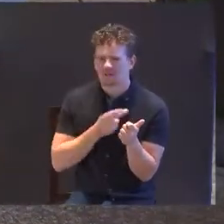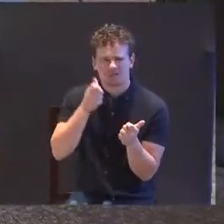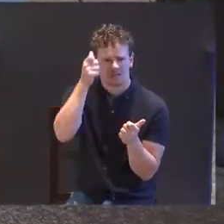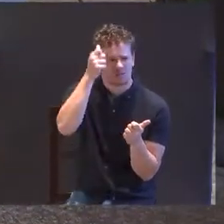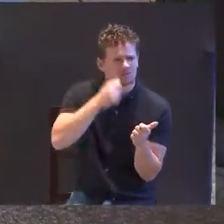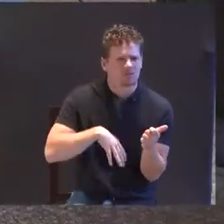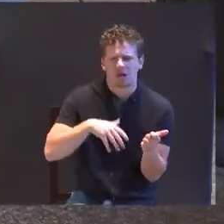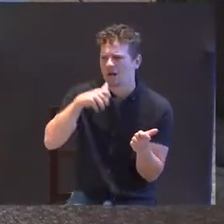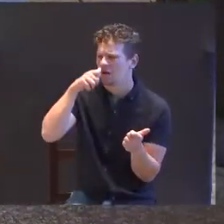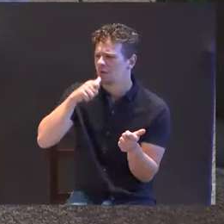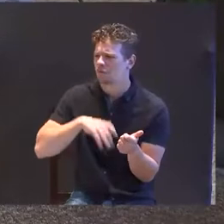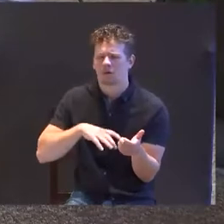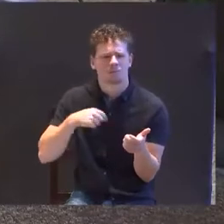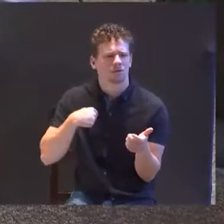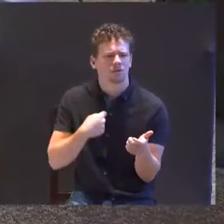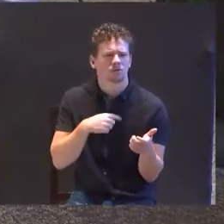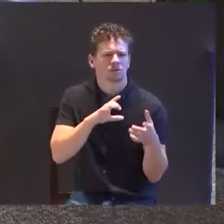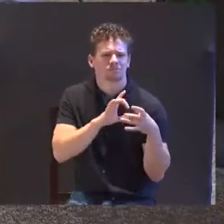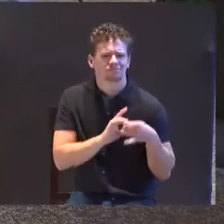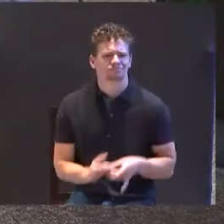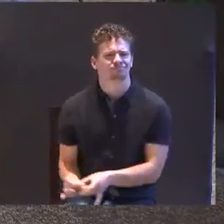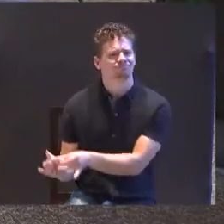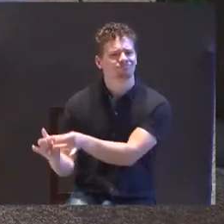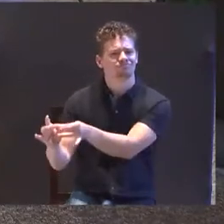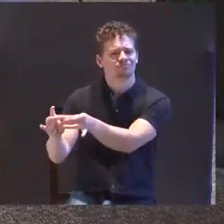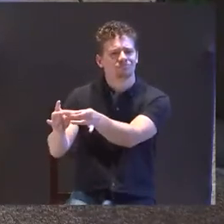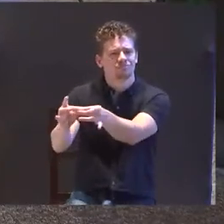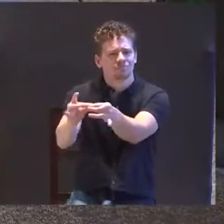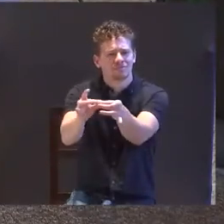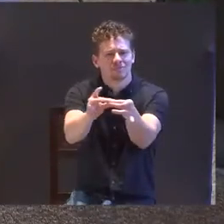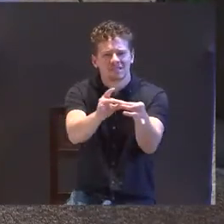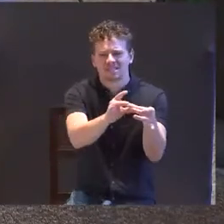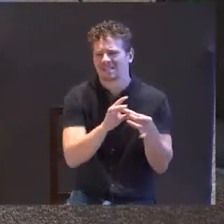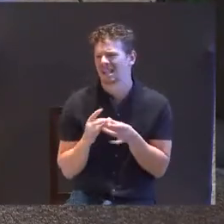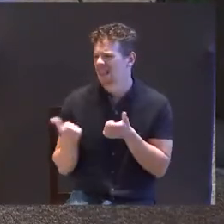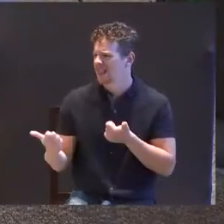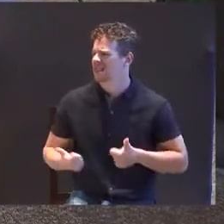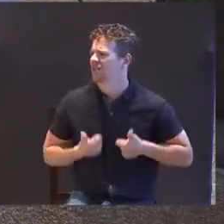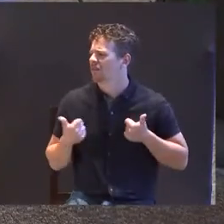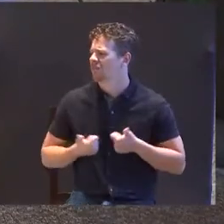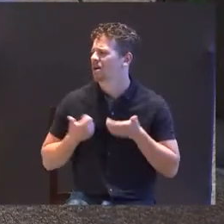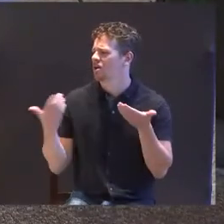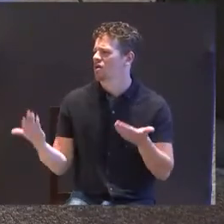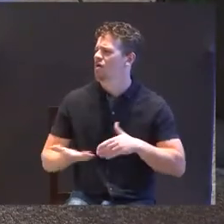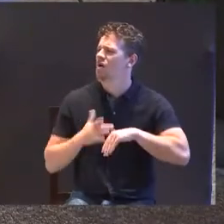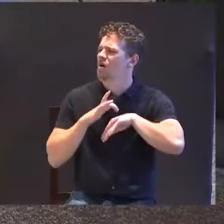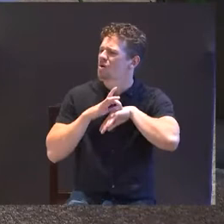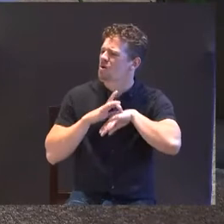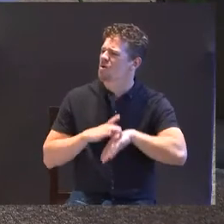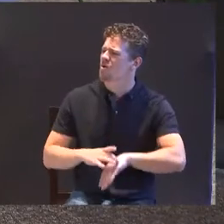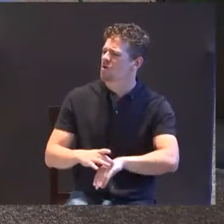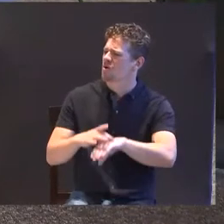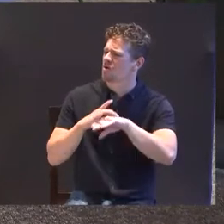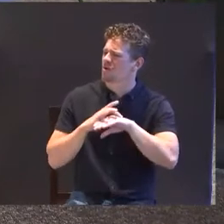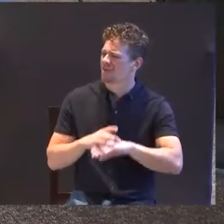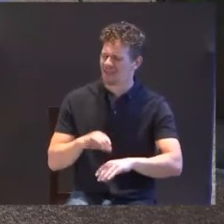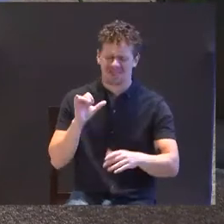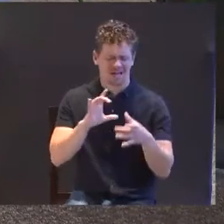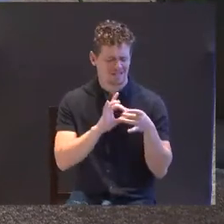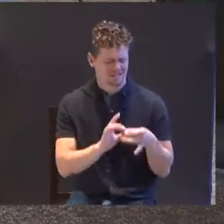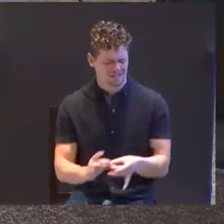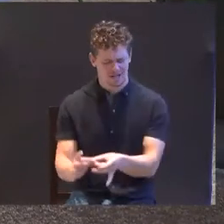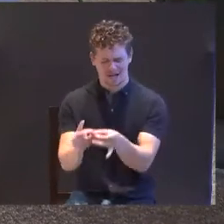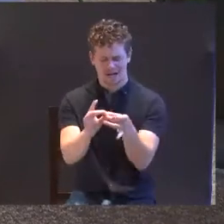women living on the earth, ties of hope and love,